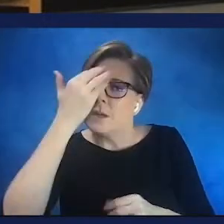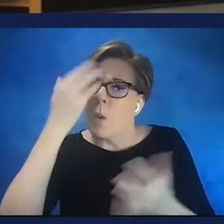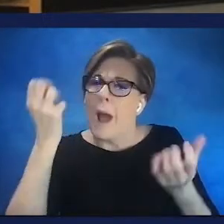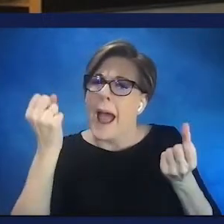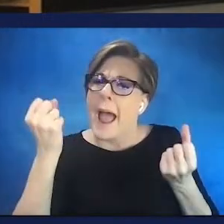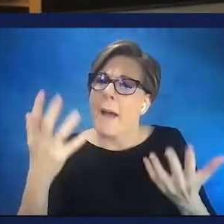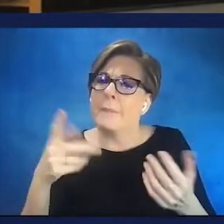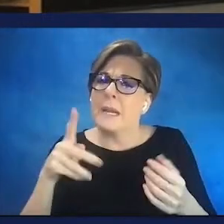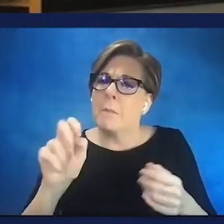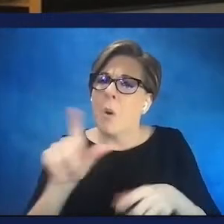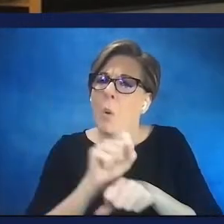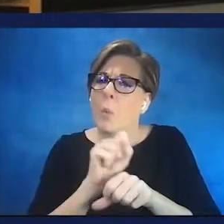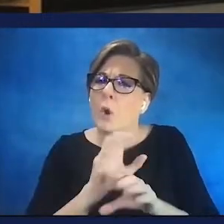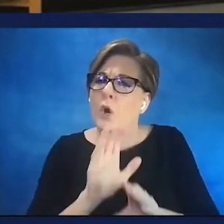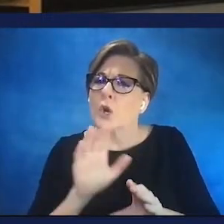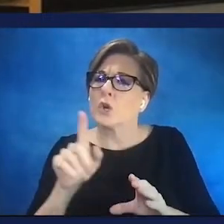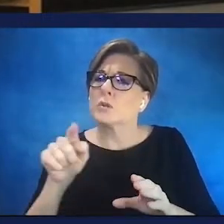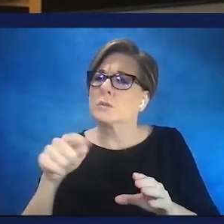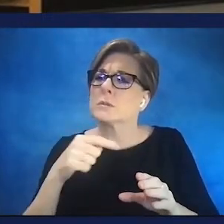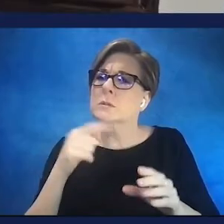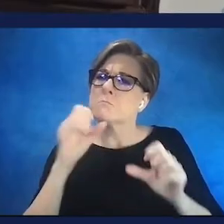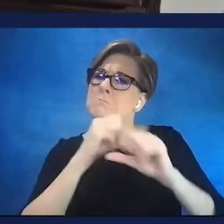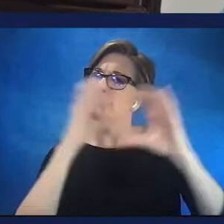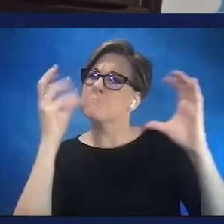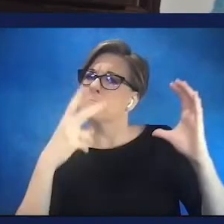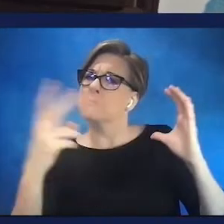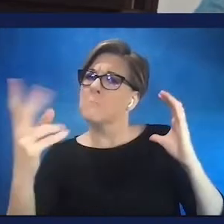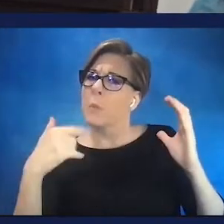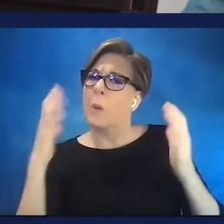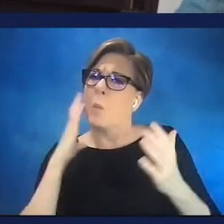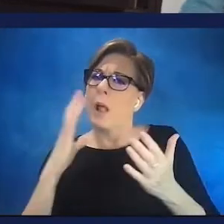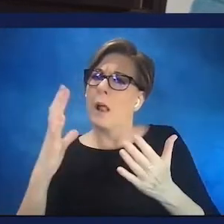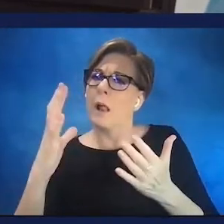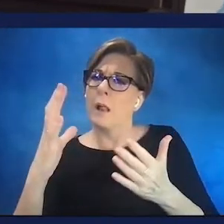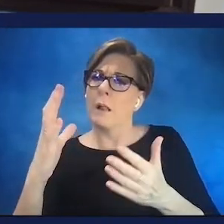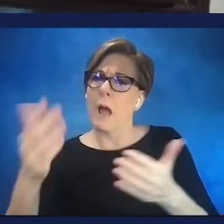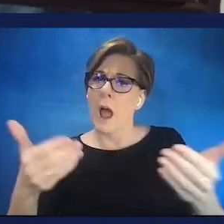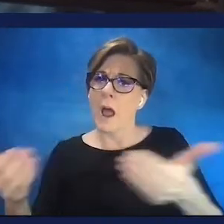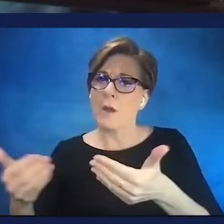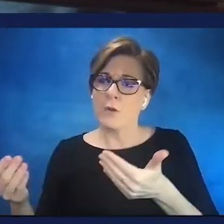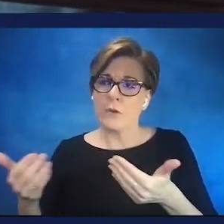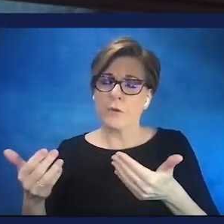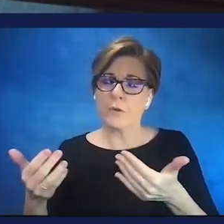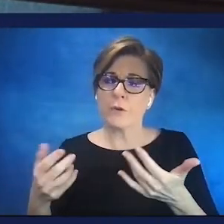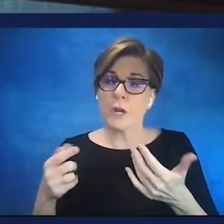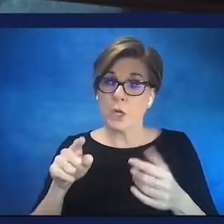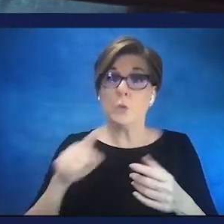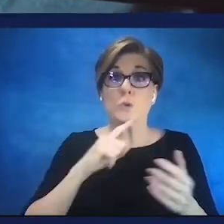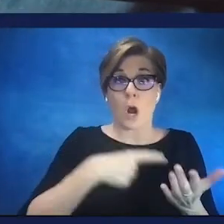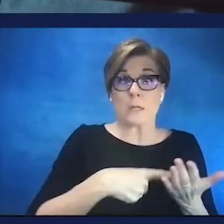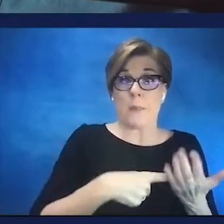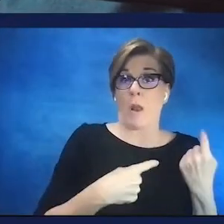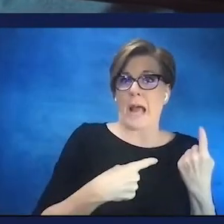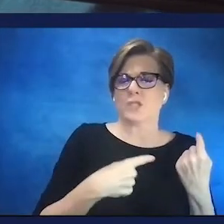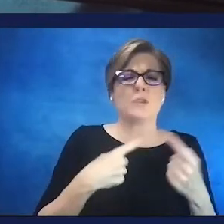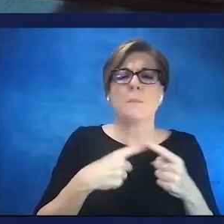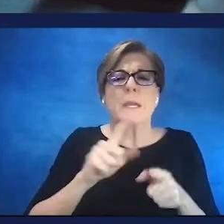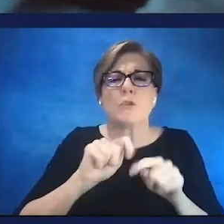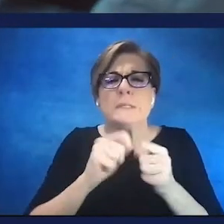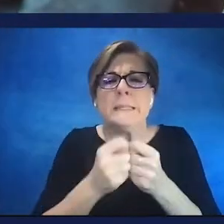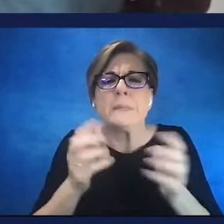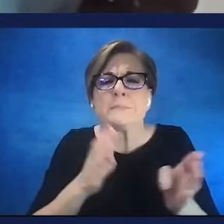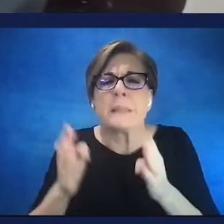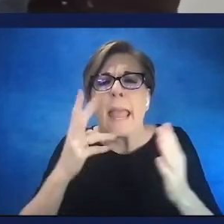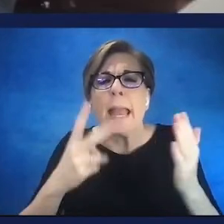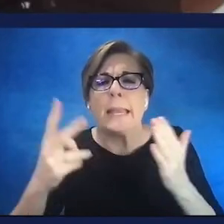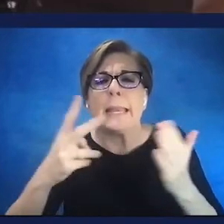know yet how many poll workers we're going to need? You touched a little bit on last year, but Anita, what is your team planning for? So